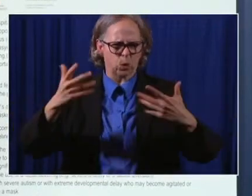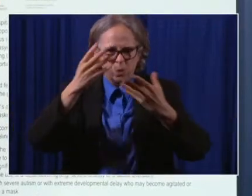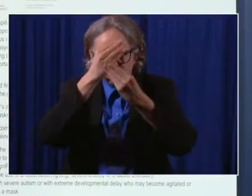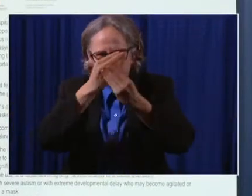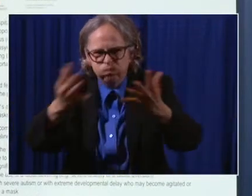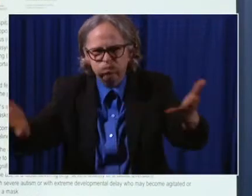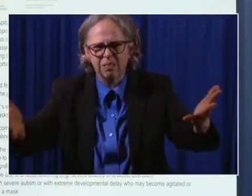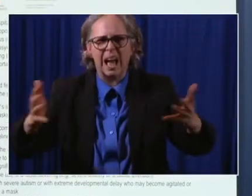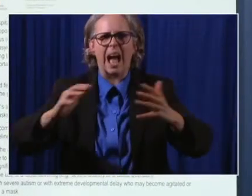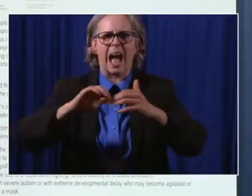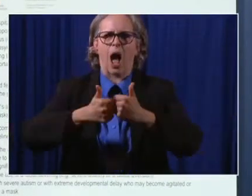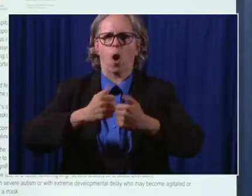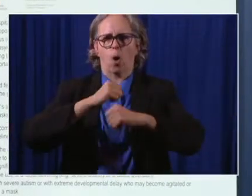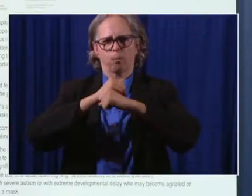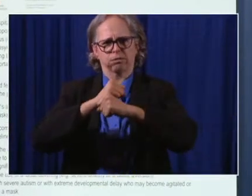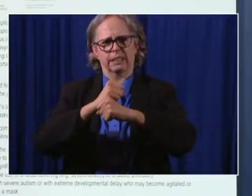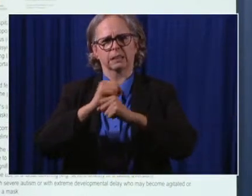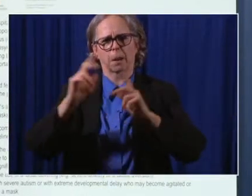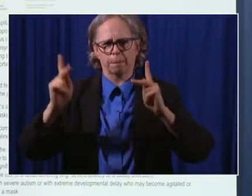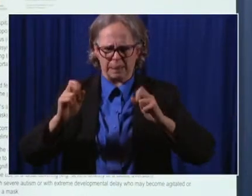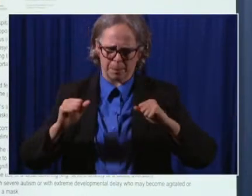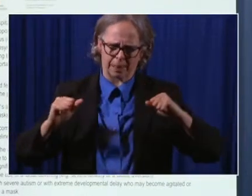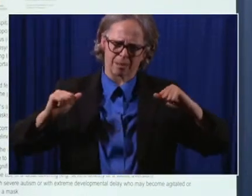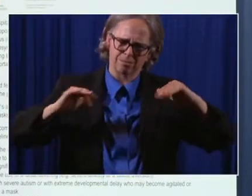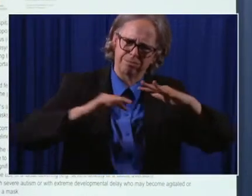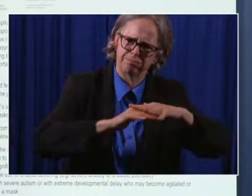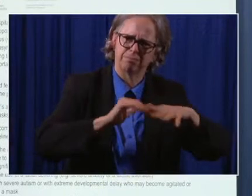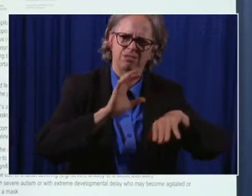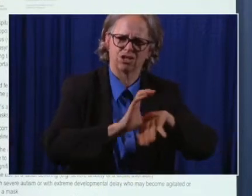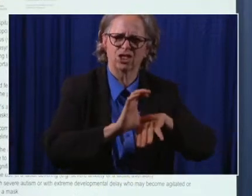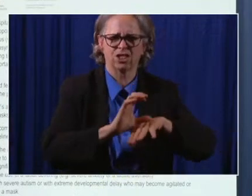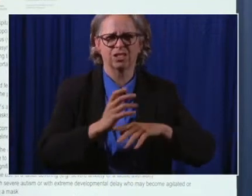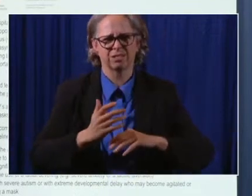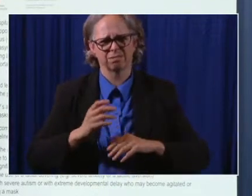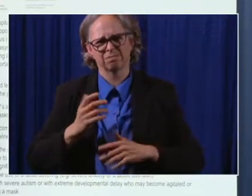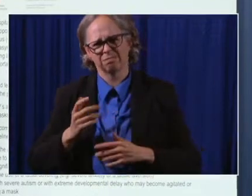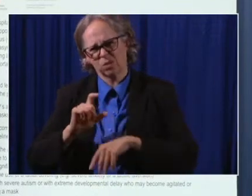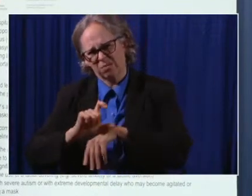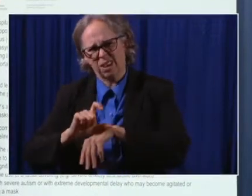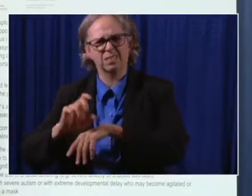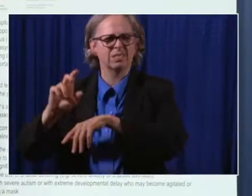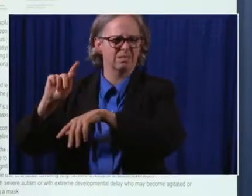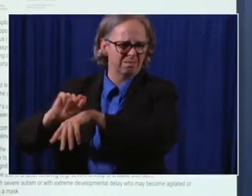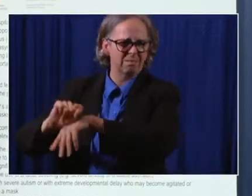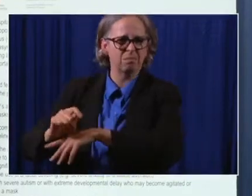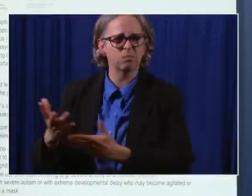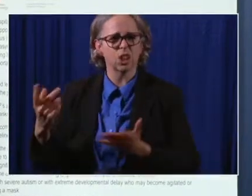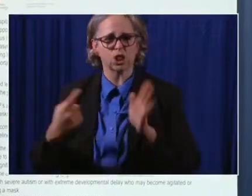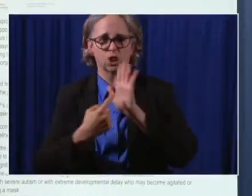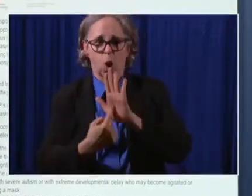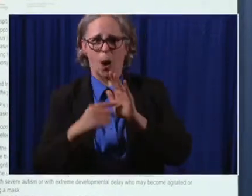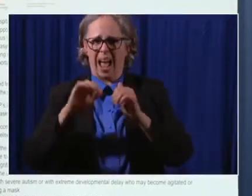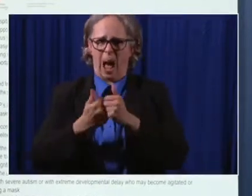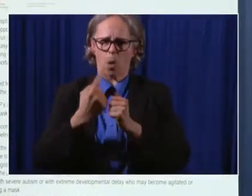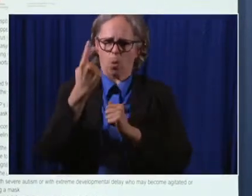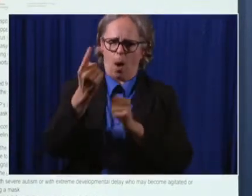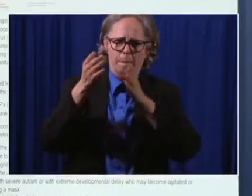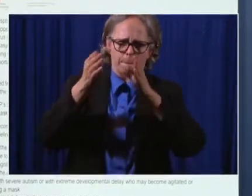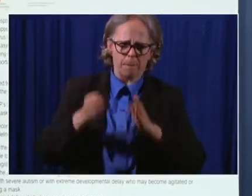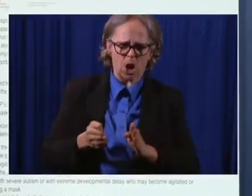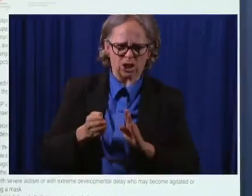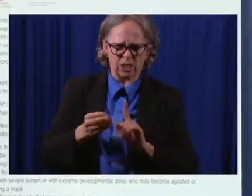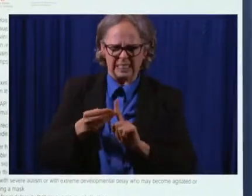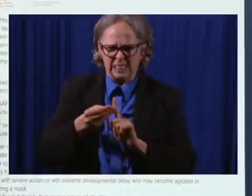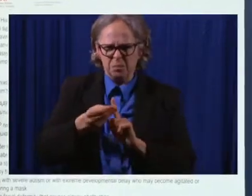slide shows the spread of the virus to at least 91 different people, resulting from just one person